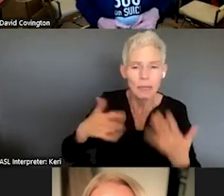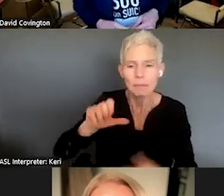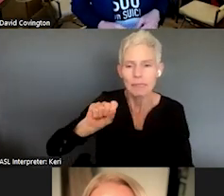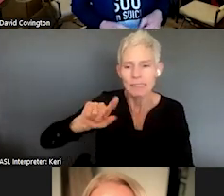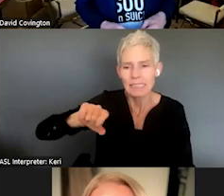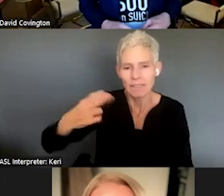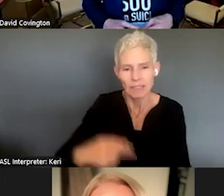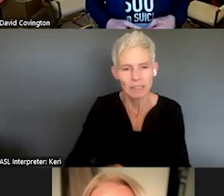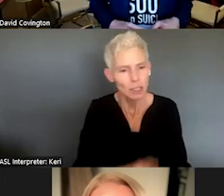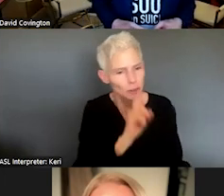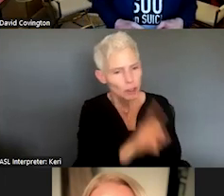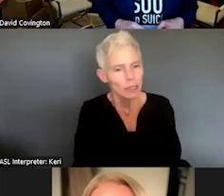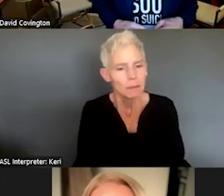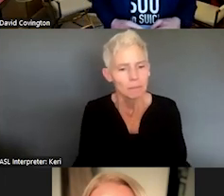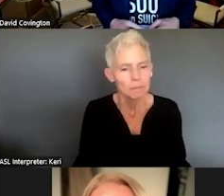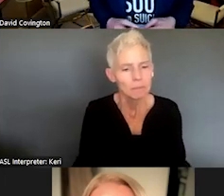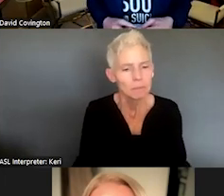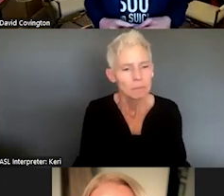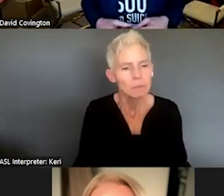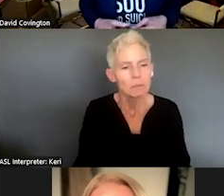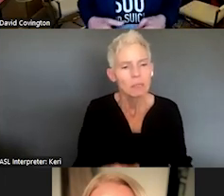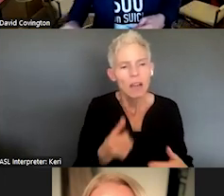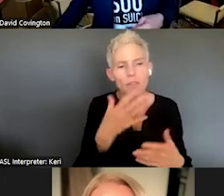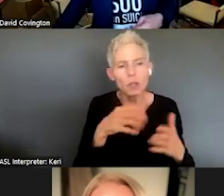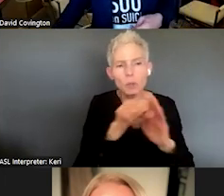Sure. So I'm going to go through a couple states, then